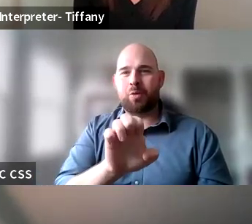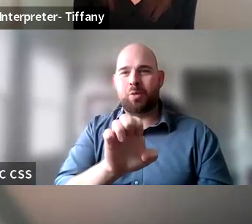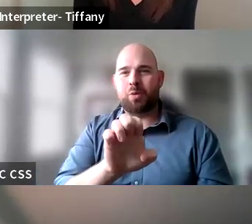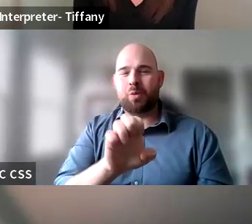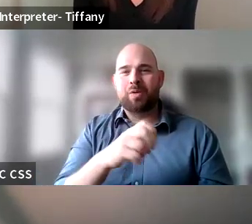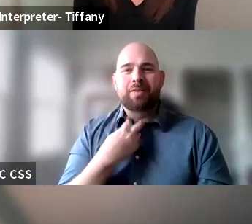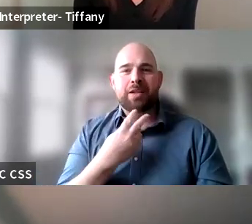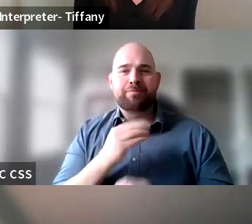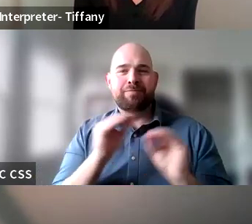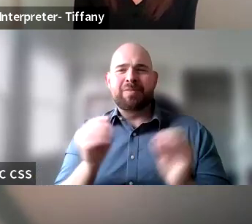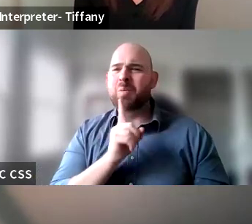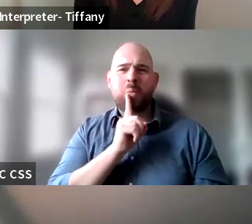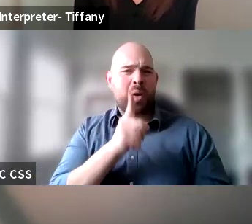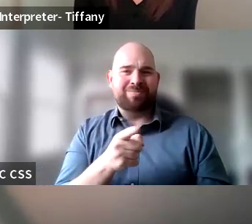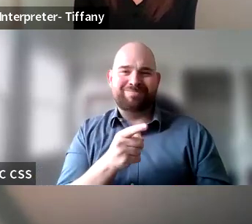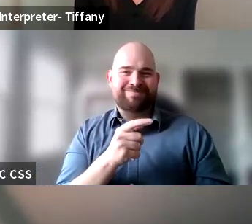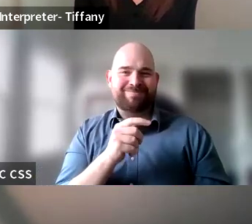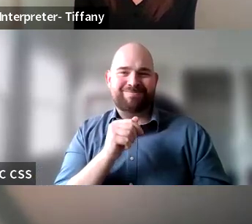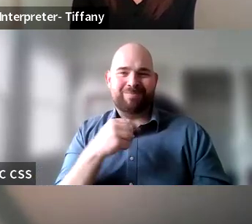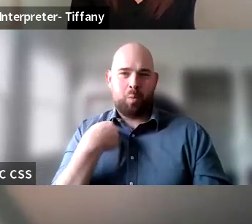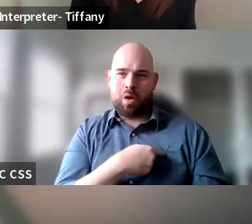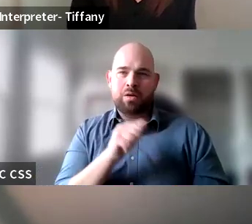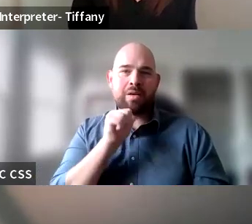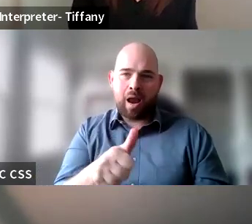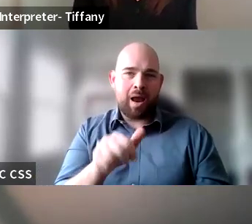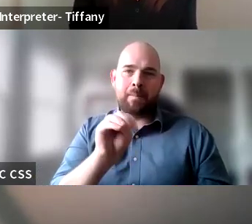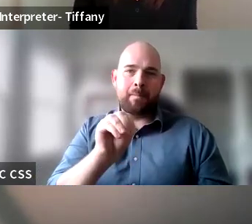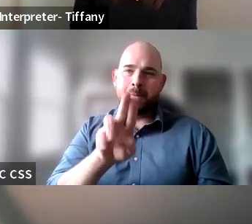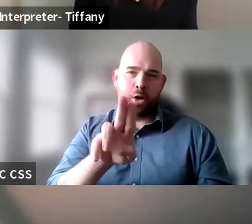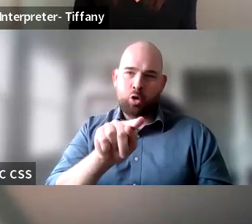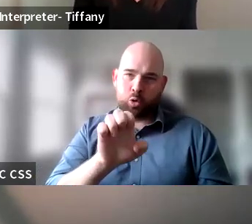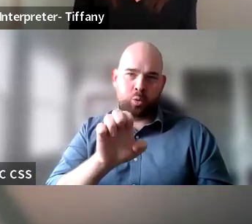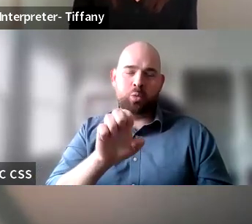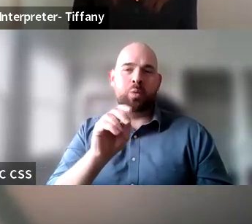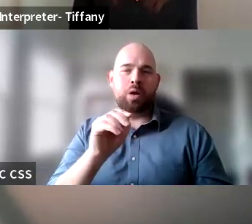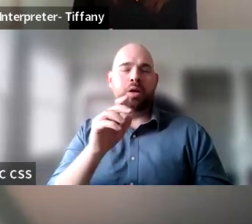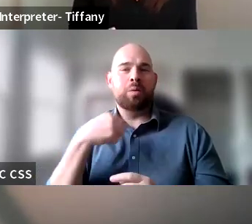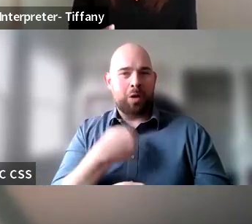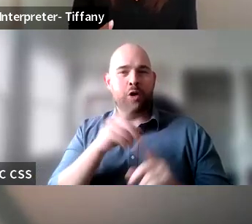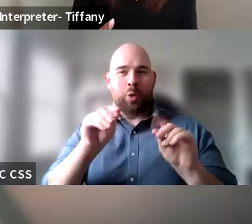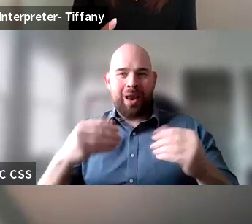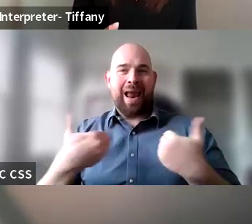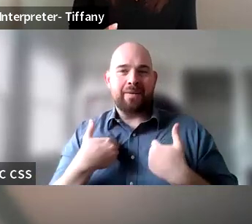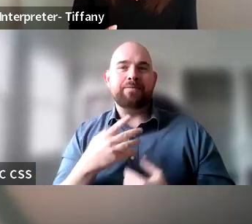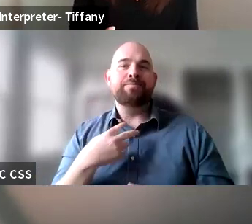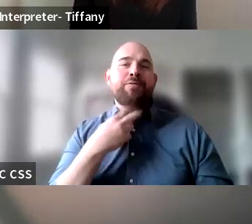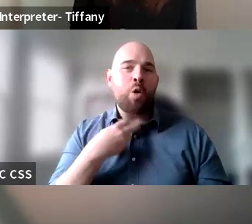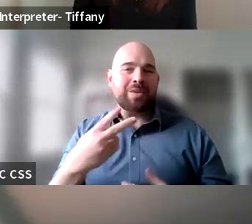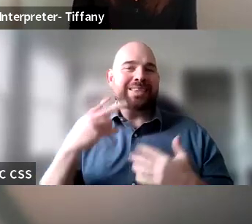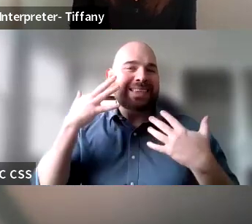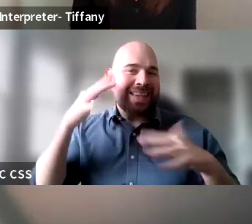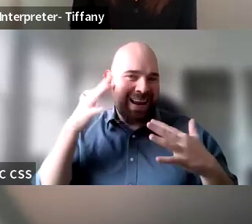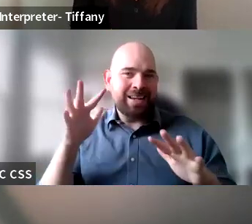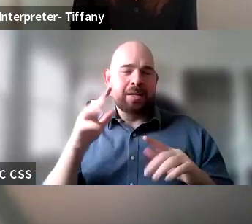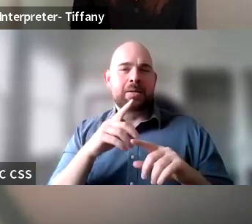what happens is a lot of times people are thinking of deaf and mute, meaning they have no vocalization, nothing comes out, but we are not necessarily